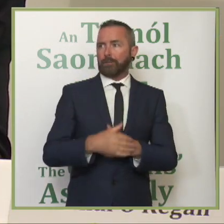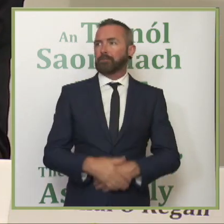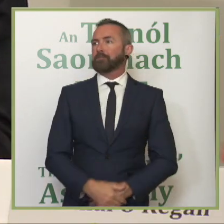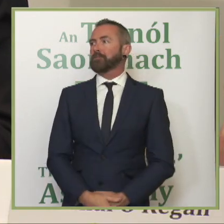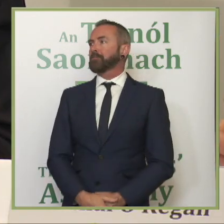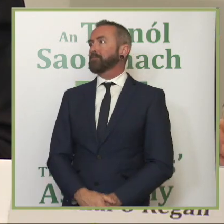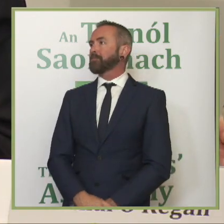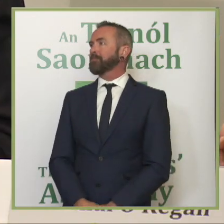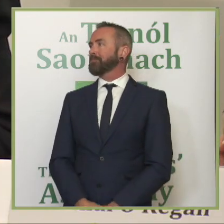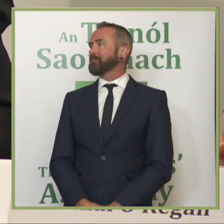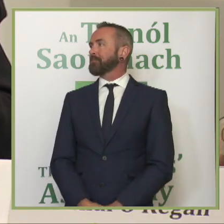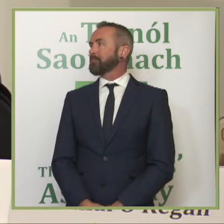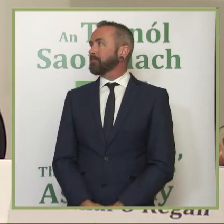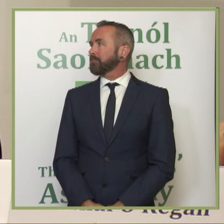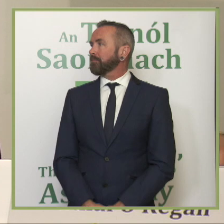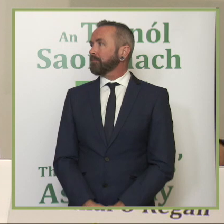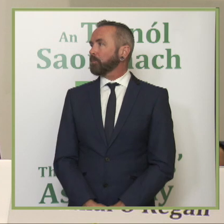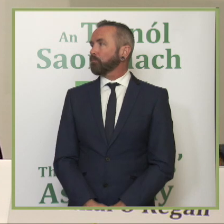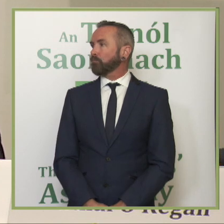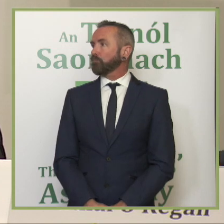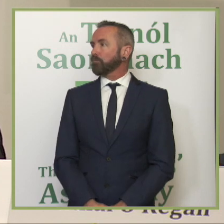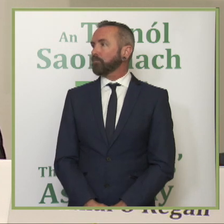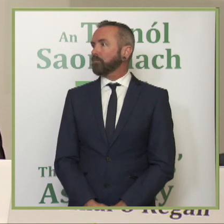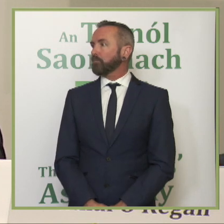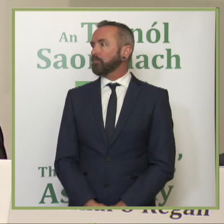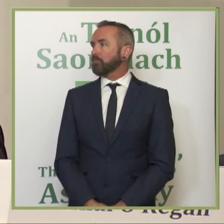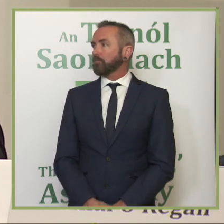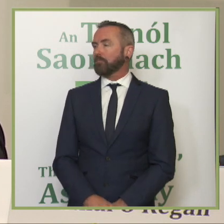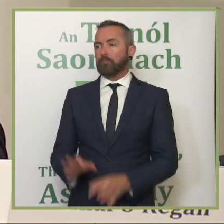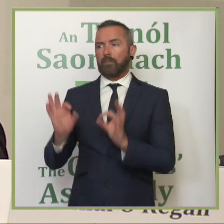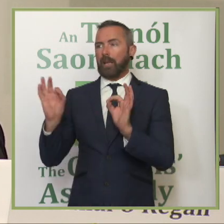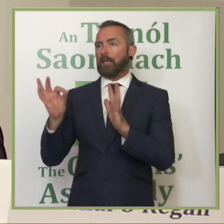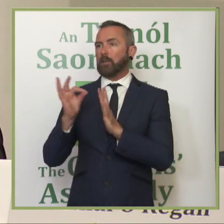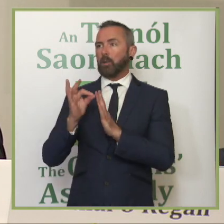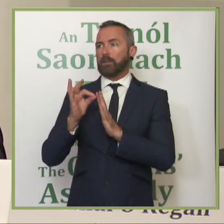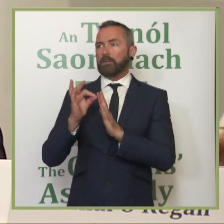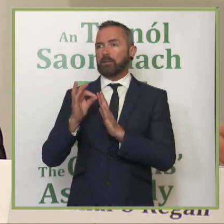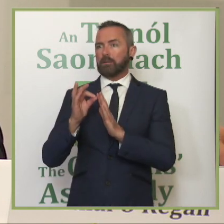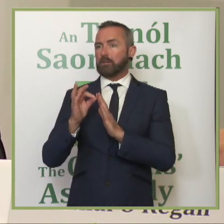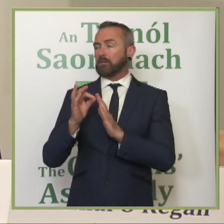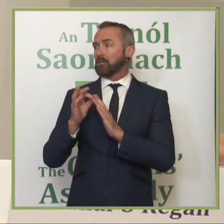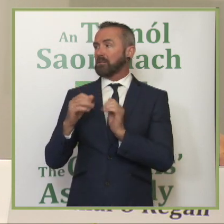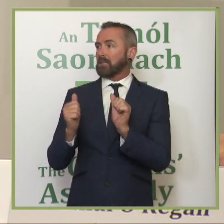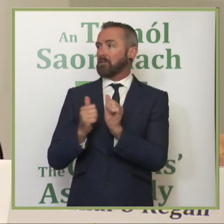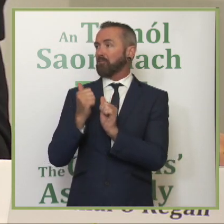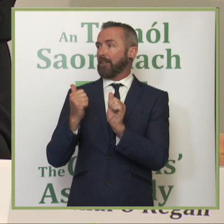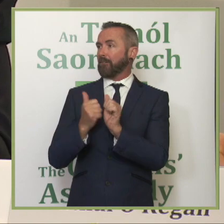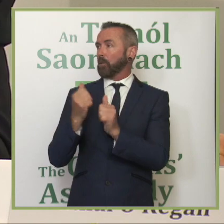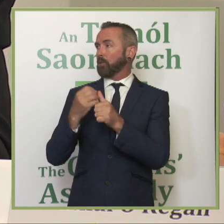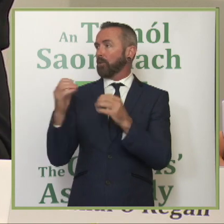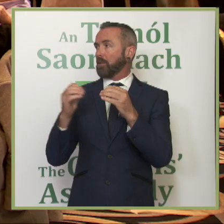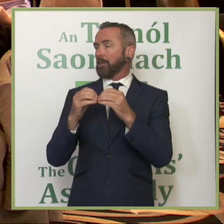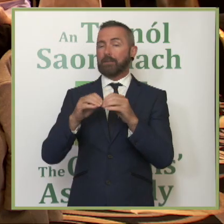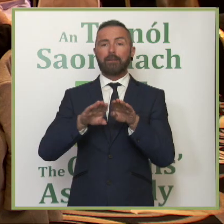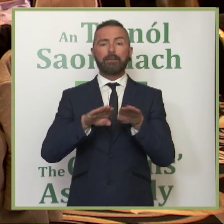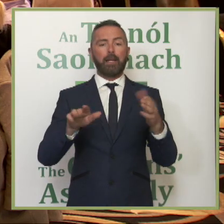Thank you very much indeed. Table 1, again, excellent points. Some reinforced, which come through strongly. Table